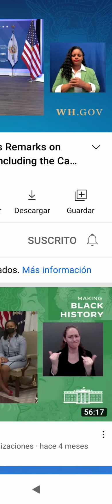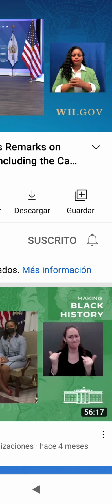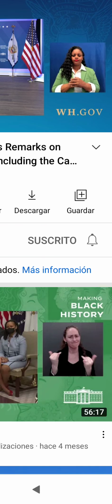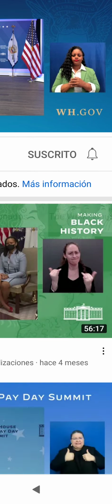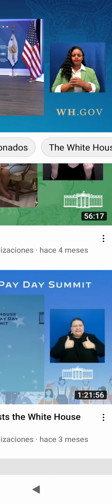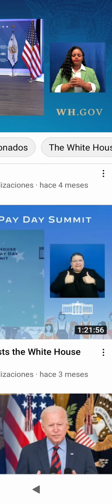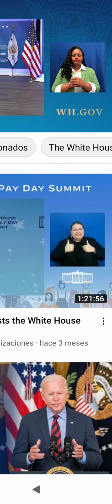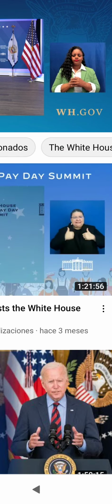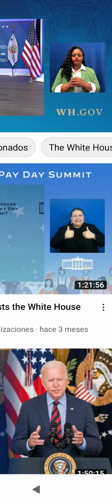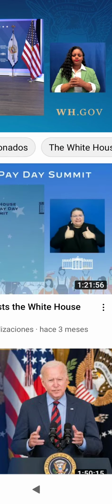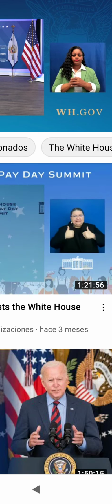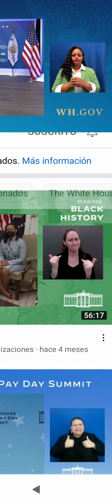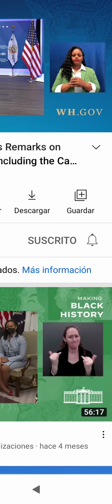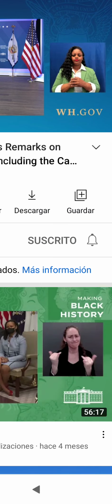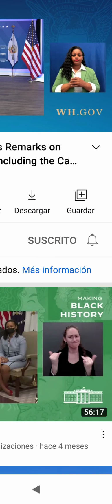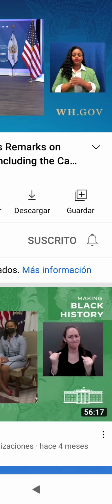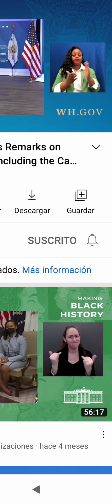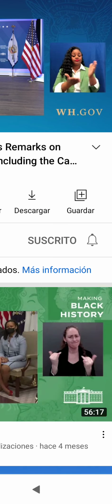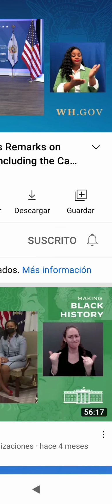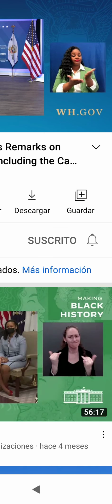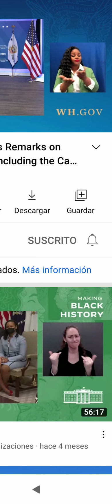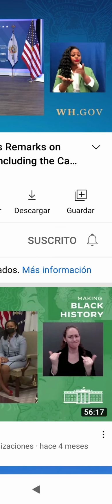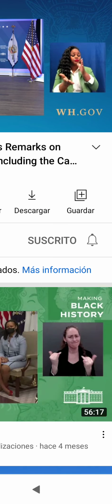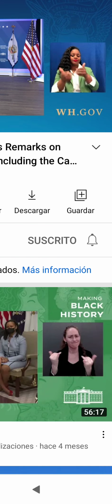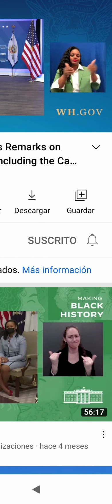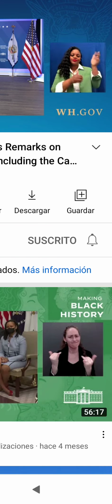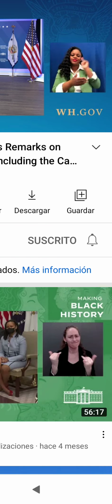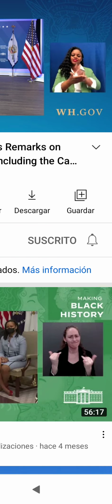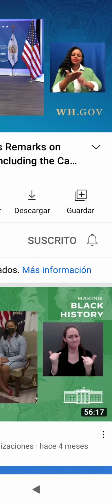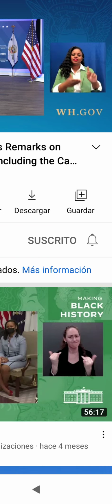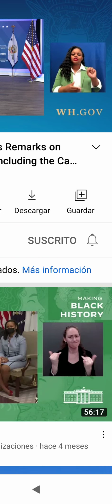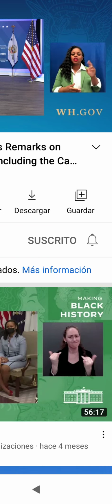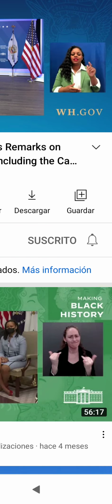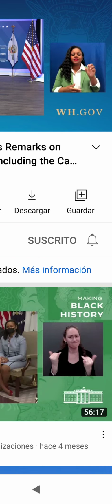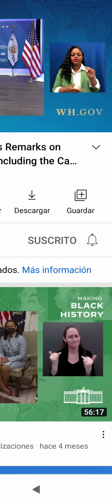Please welcome Deputy Secretary John Tien, Department of Homeland Security.